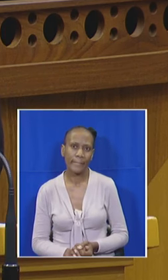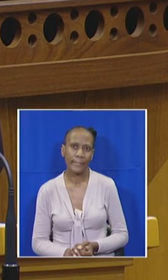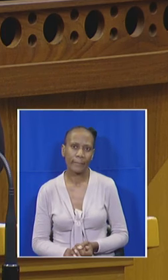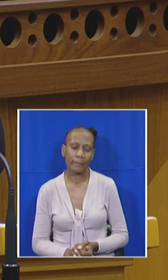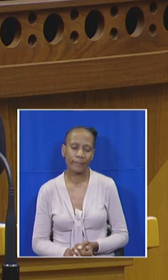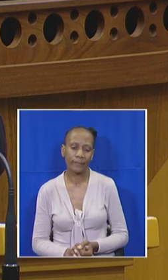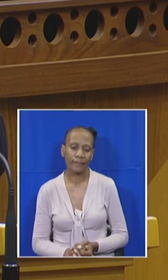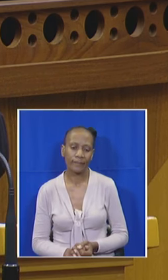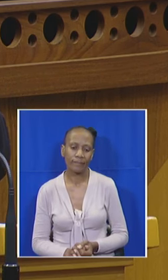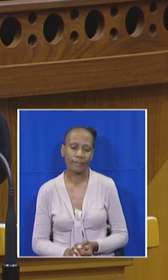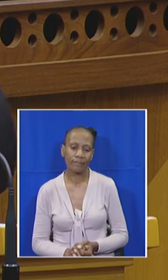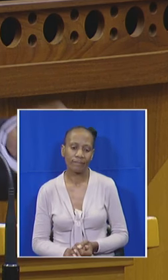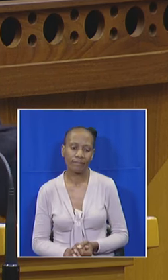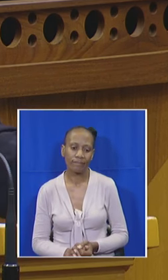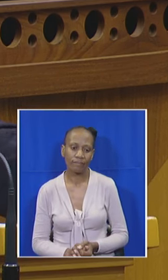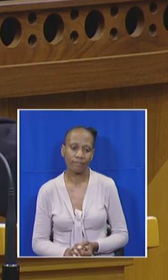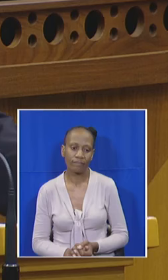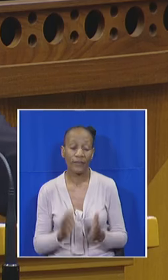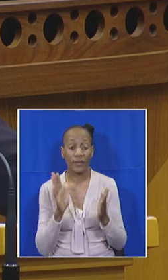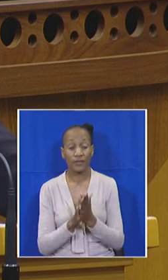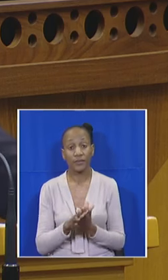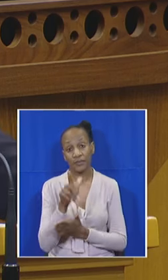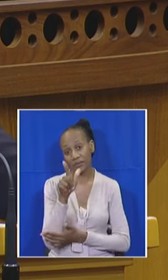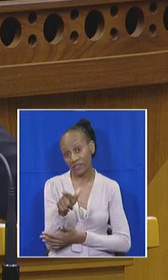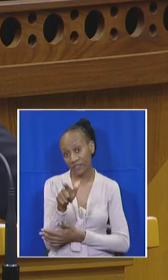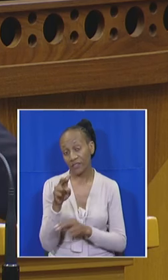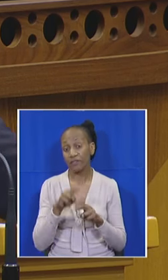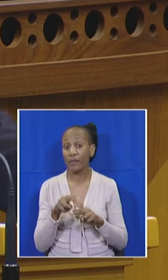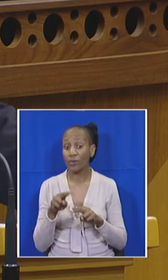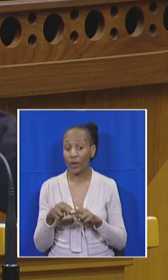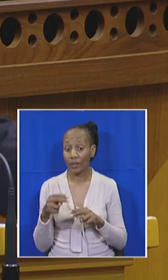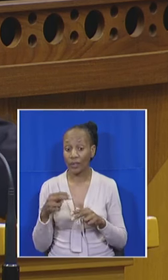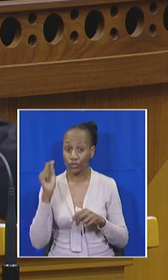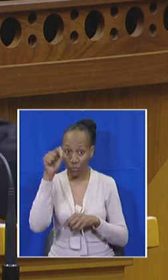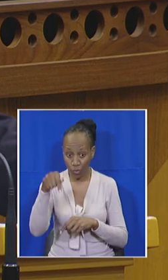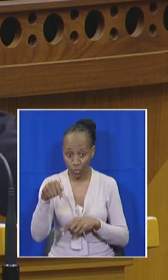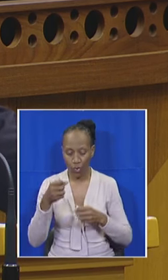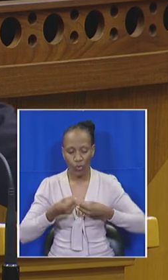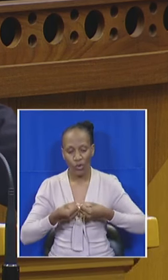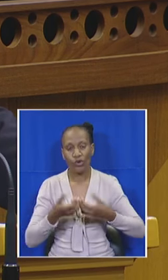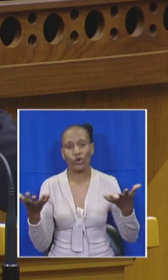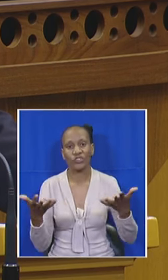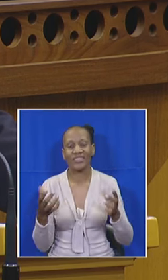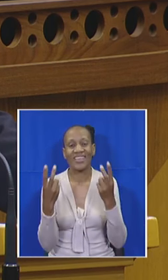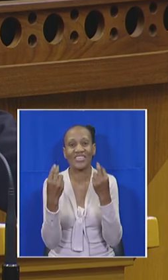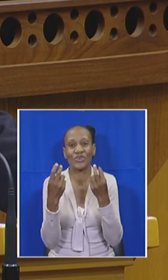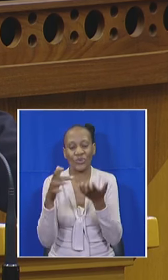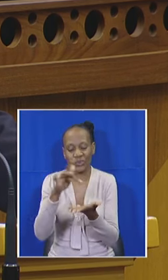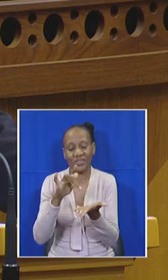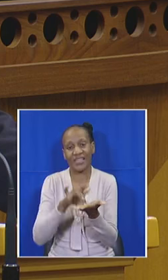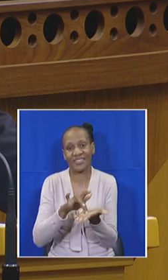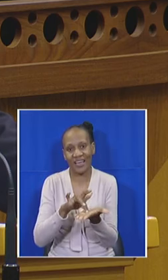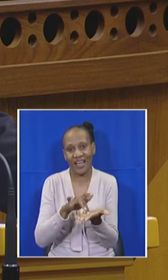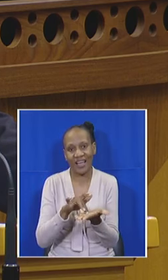Tomorrow, on the 17th February, we will be launching the new center, which has